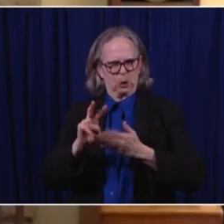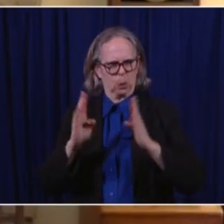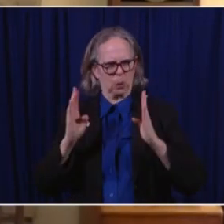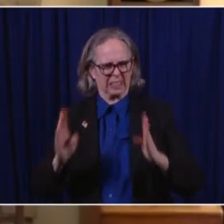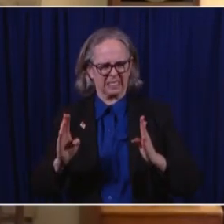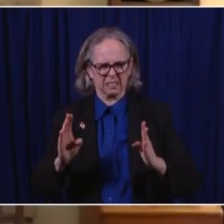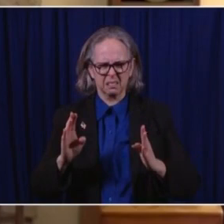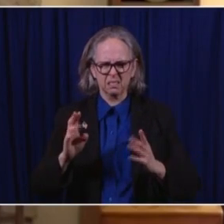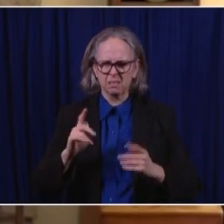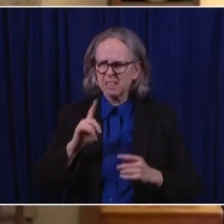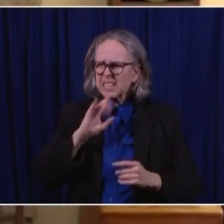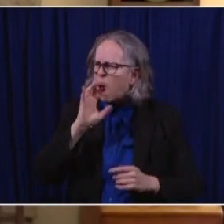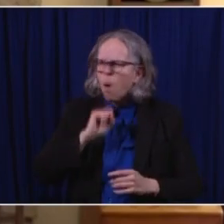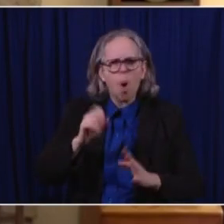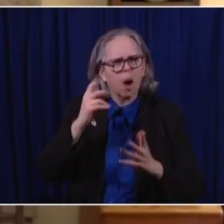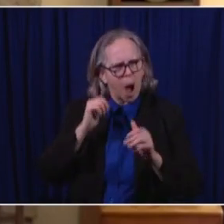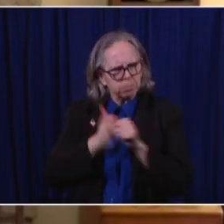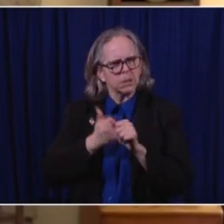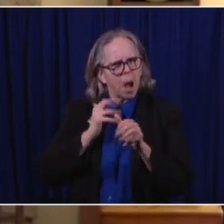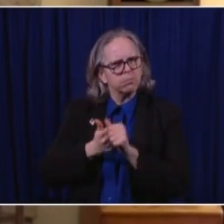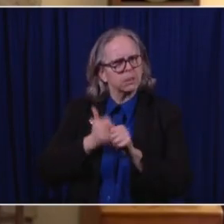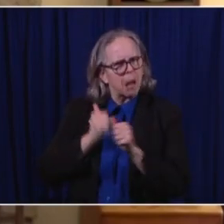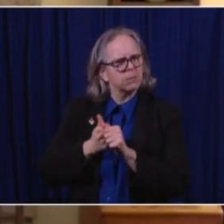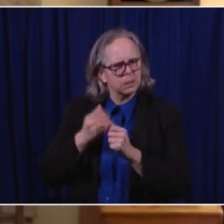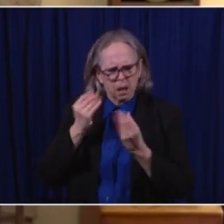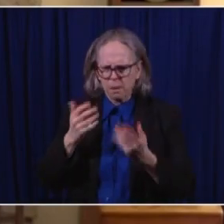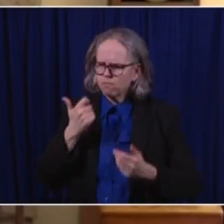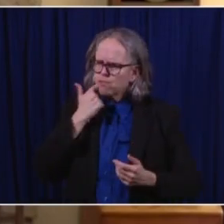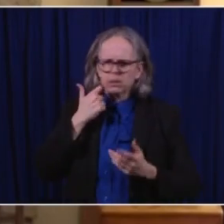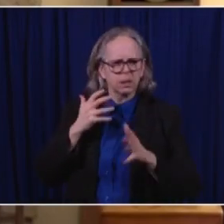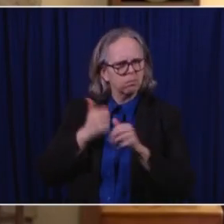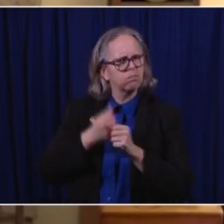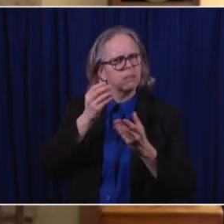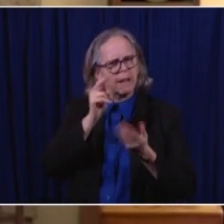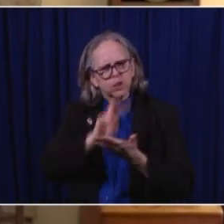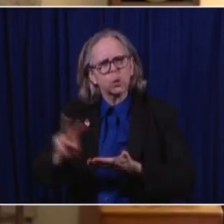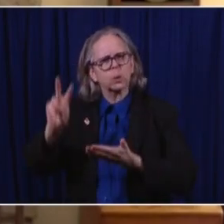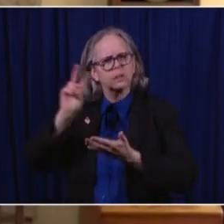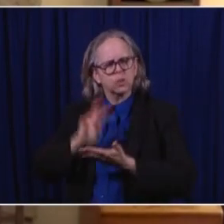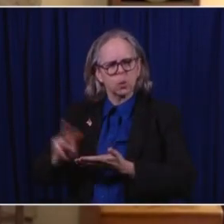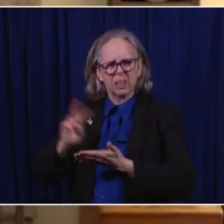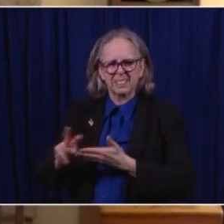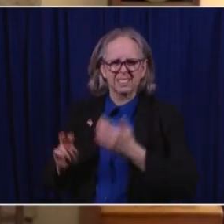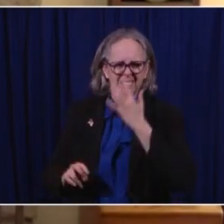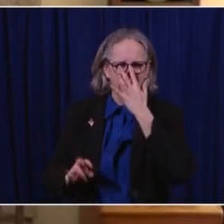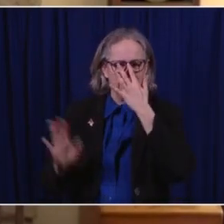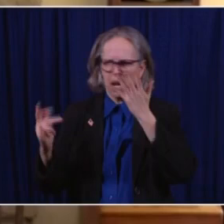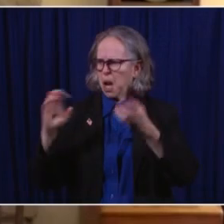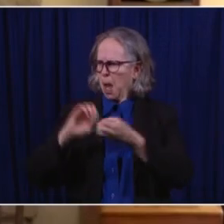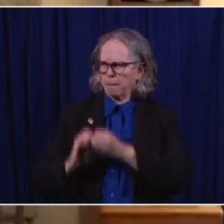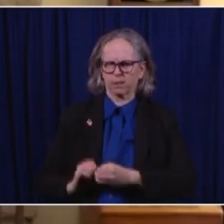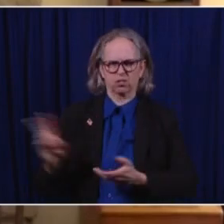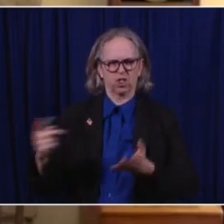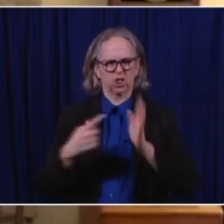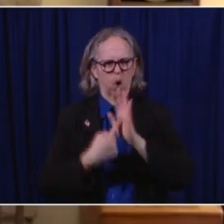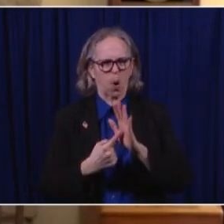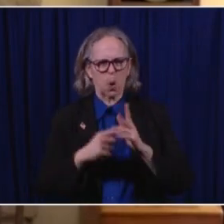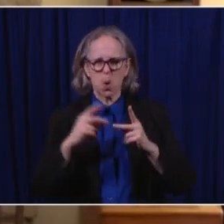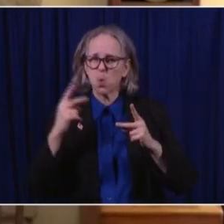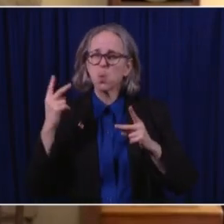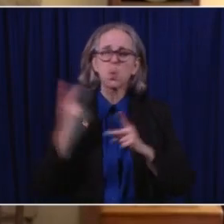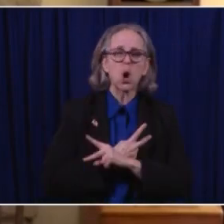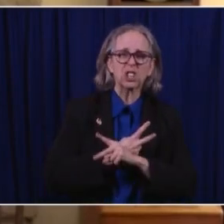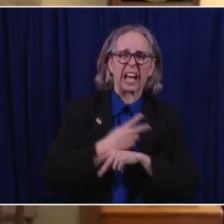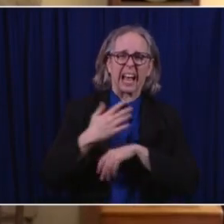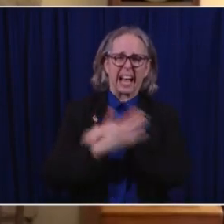2 weeks. And we're starting some of the numbers, the worst counties are a little bit lower than they